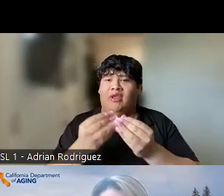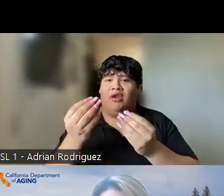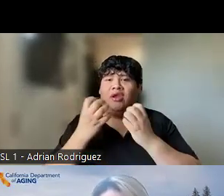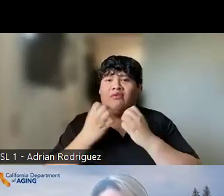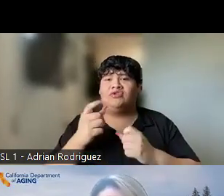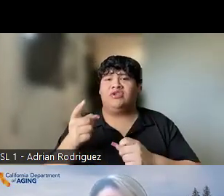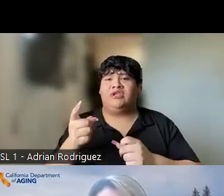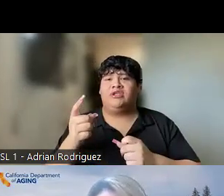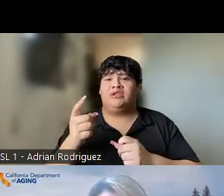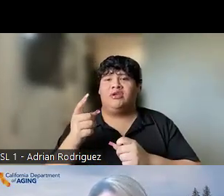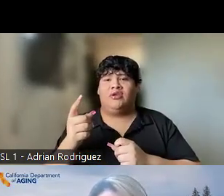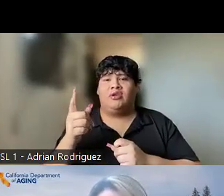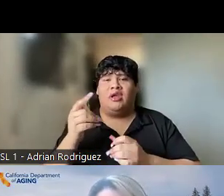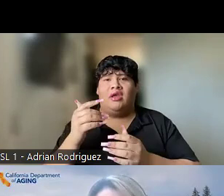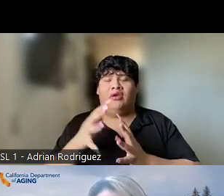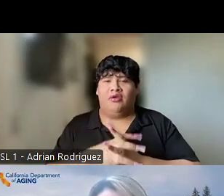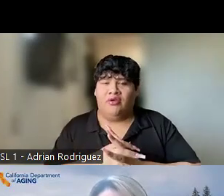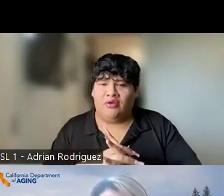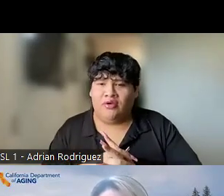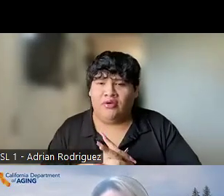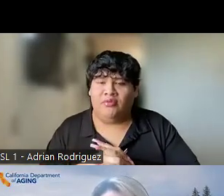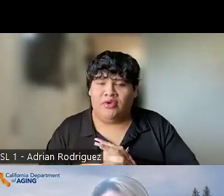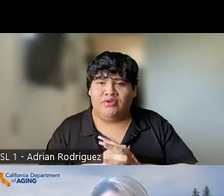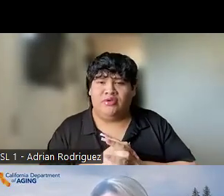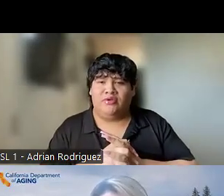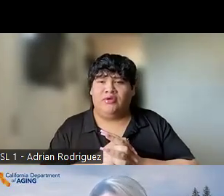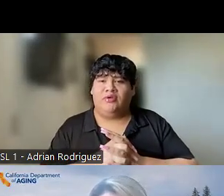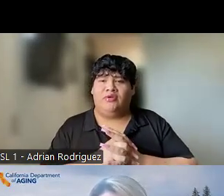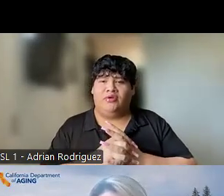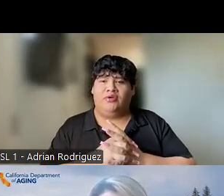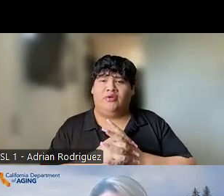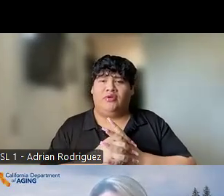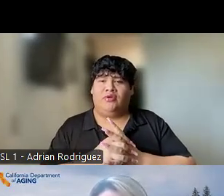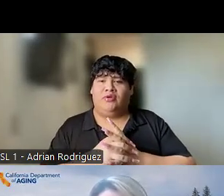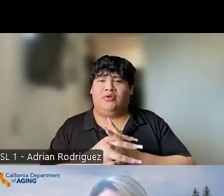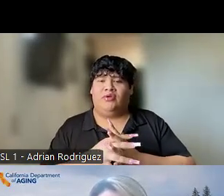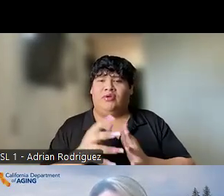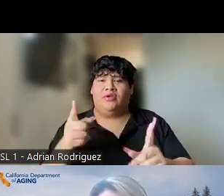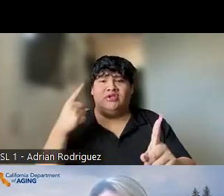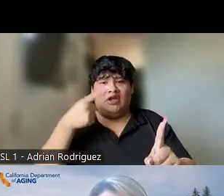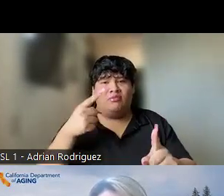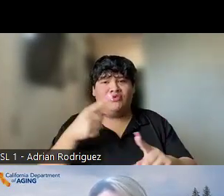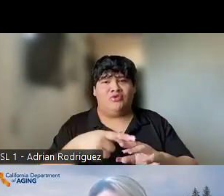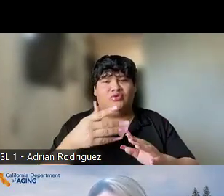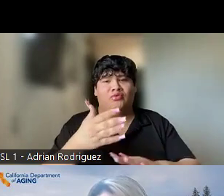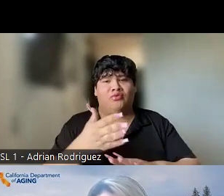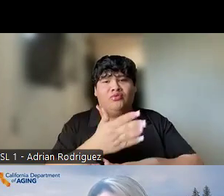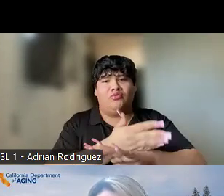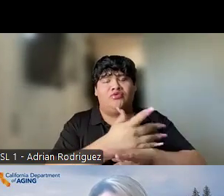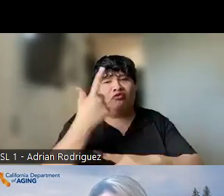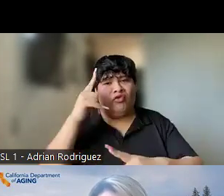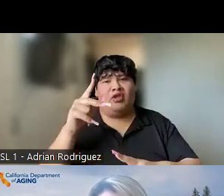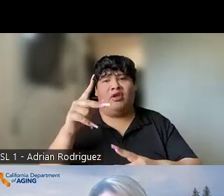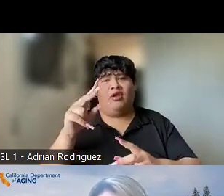This initiative, called CalCares, builds off our CalGrows initiatives and aims to increase awareness about the value